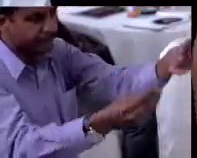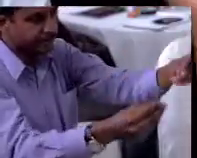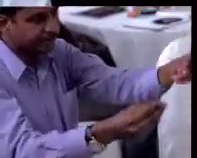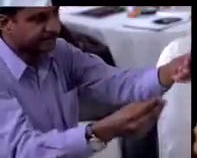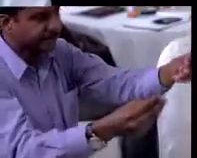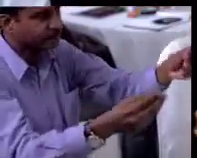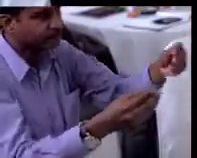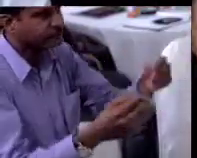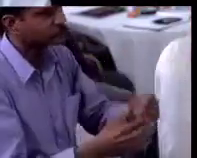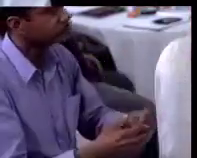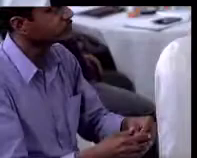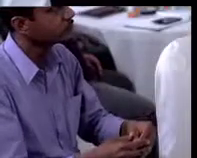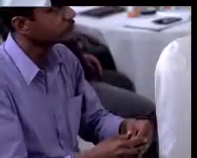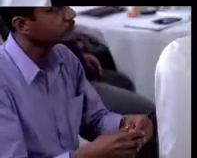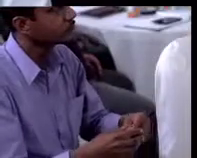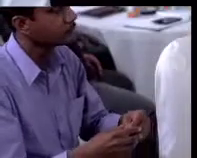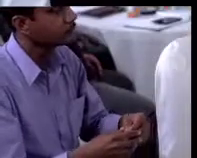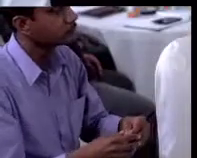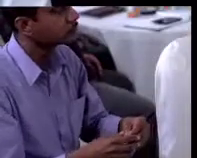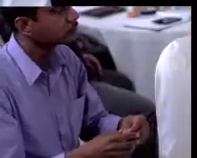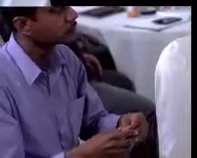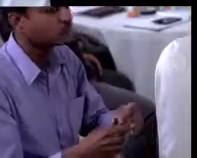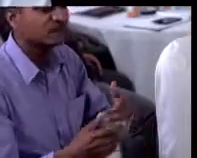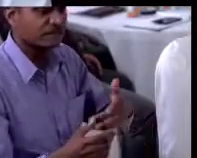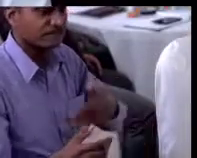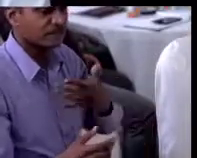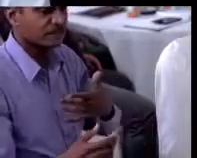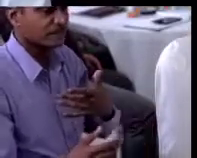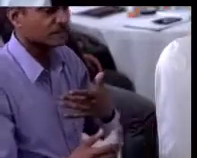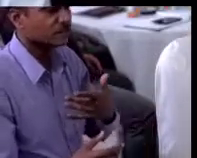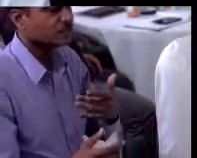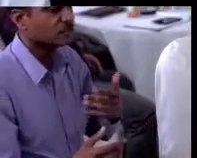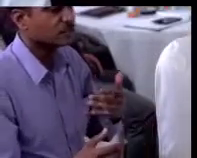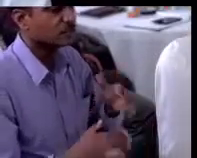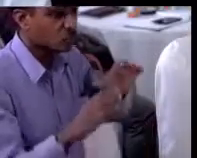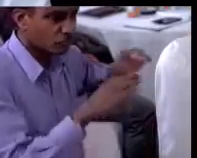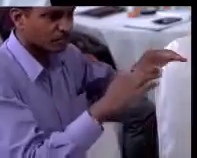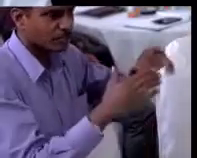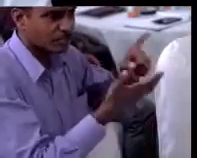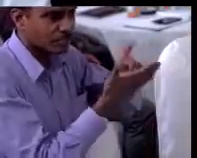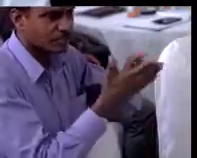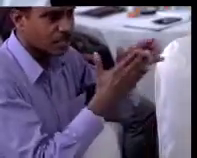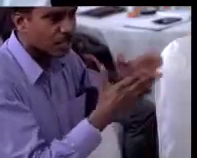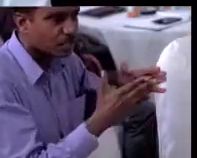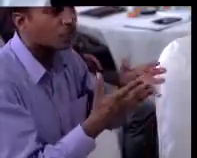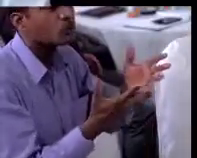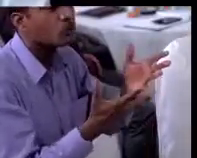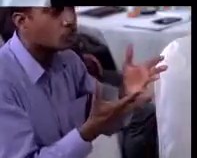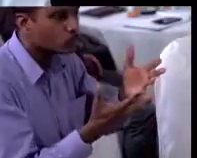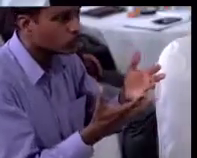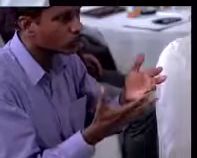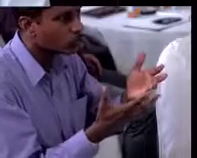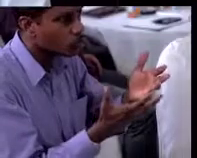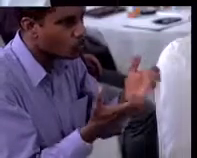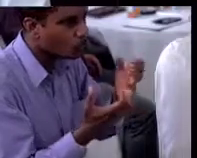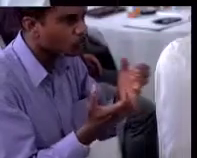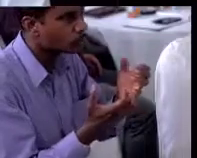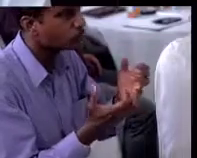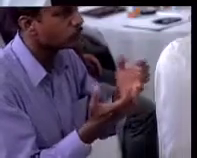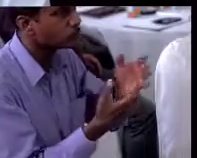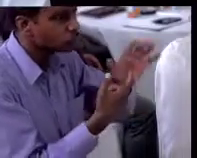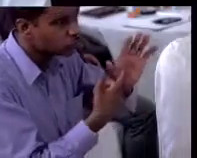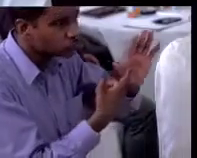been distilled down into things that people actually can wear in their day-to-day lifestyle. And I feel like Caribbean designers many